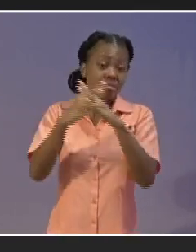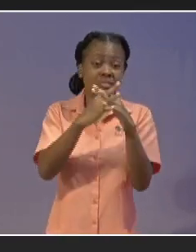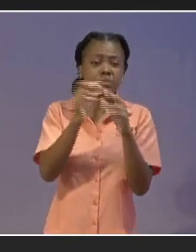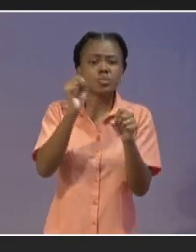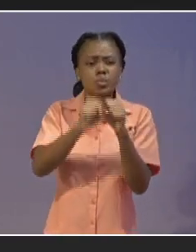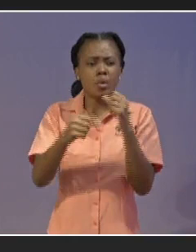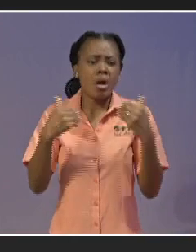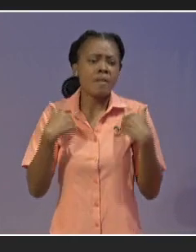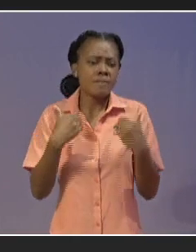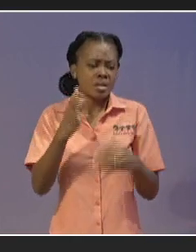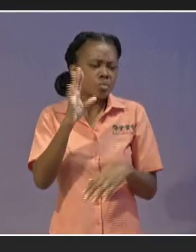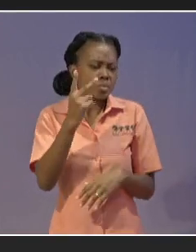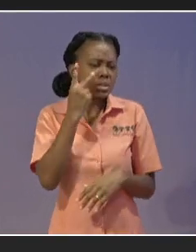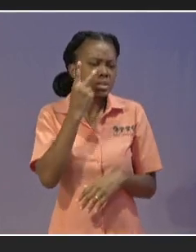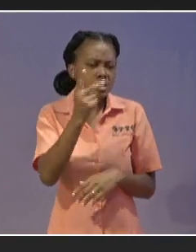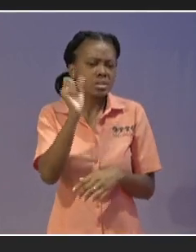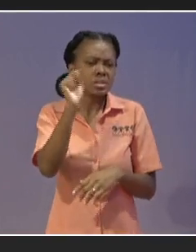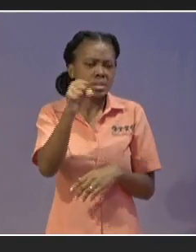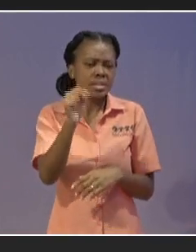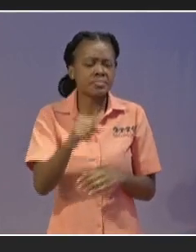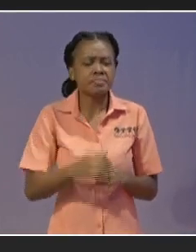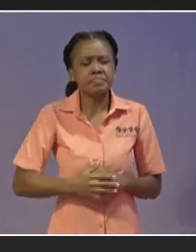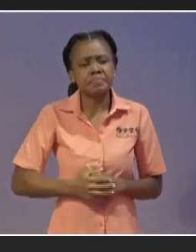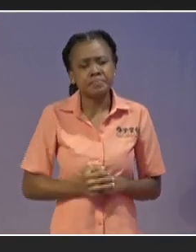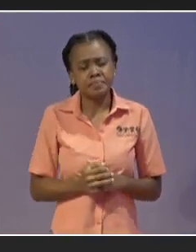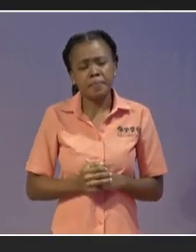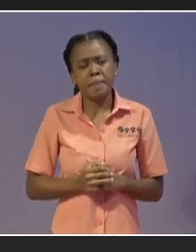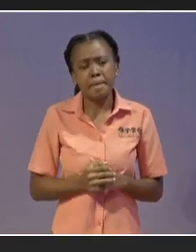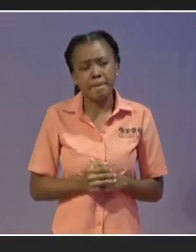that the major risk factor for